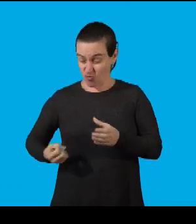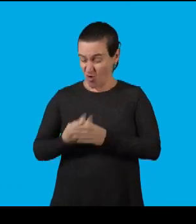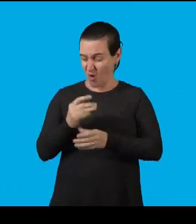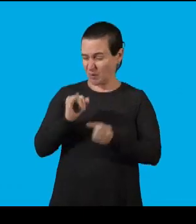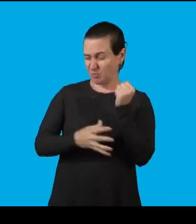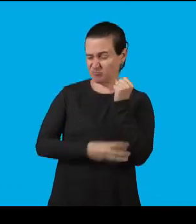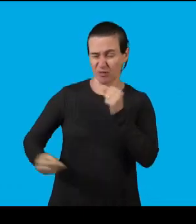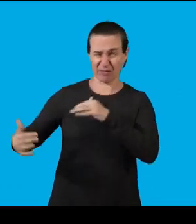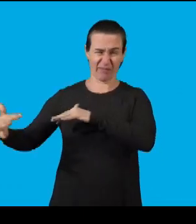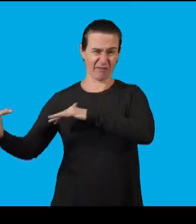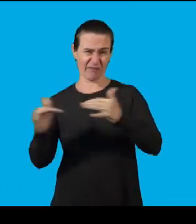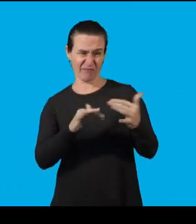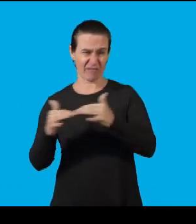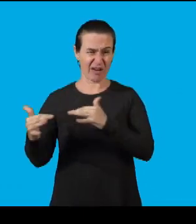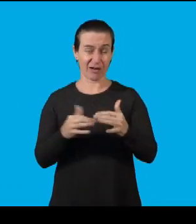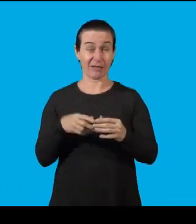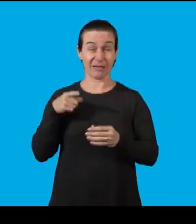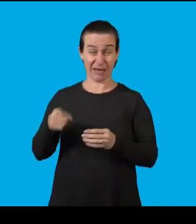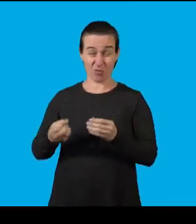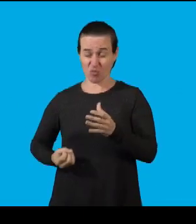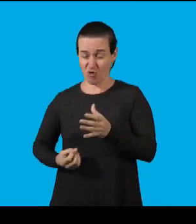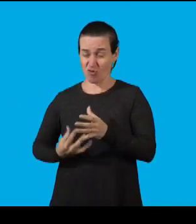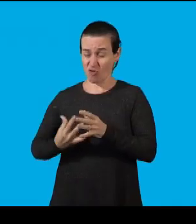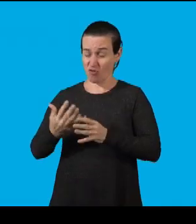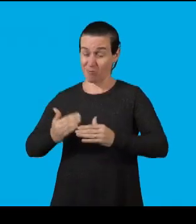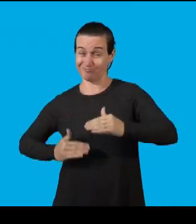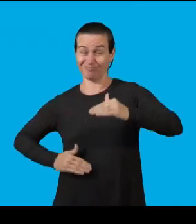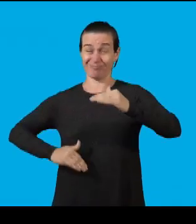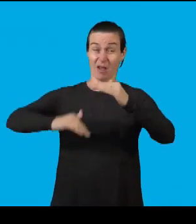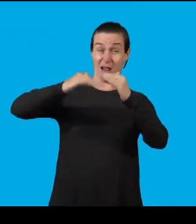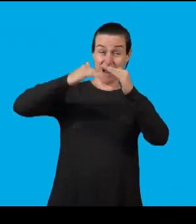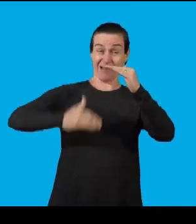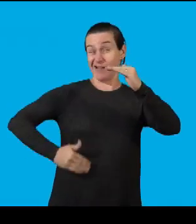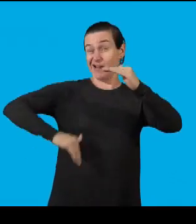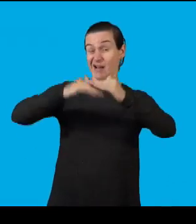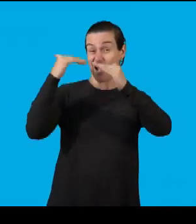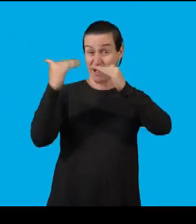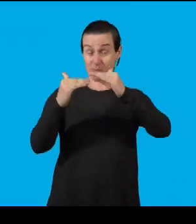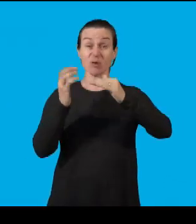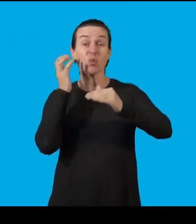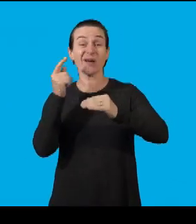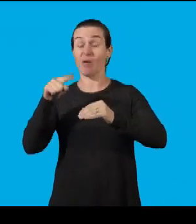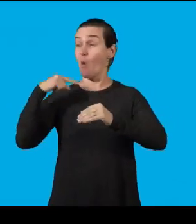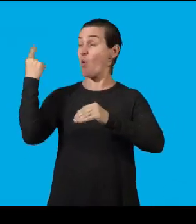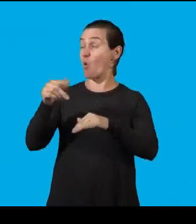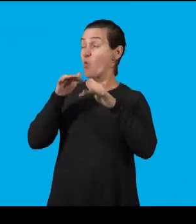They reach their full growth when the hope of a people for a better life has